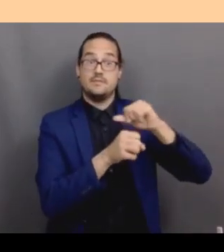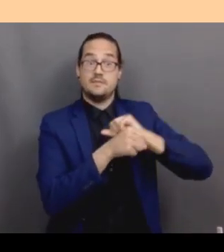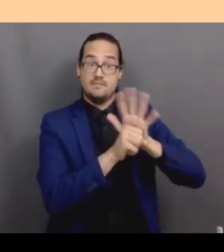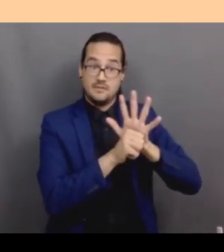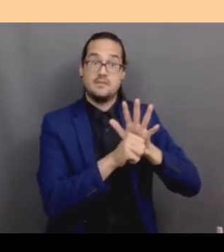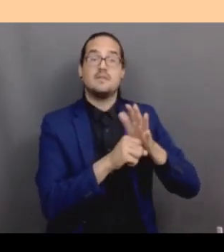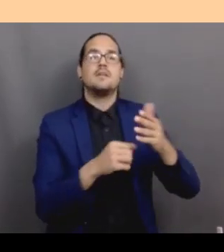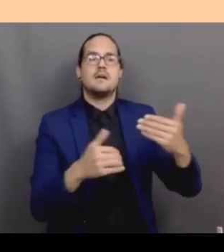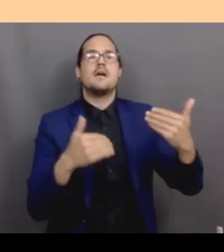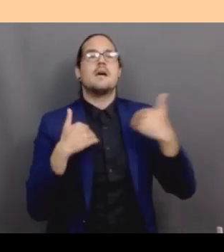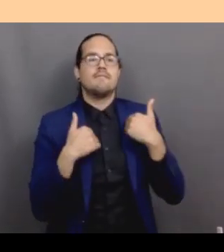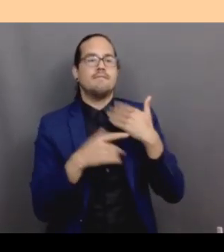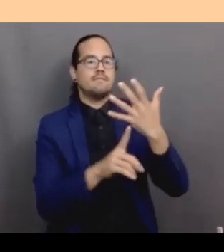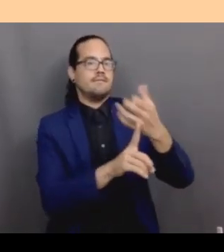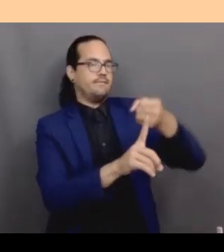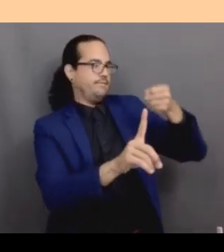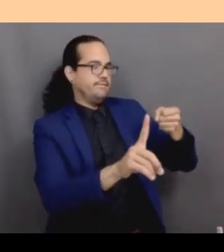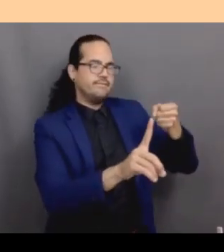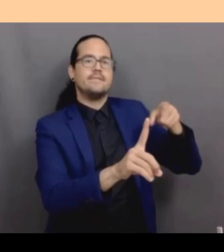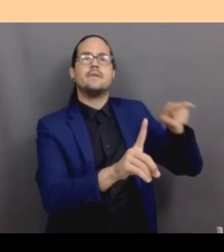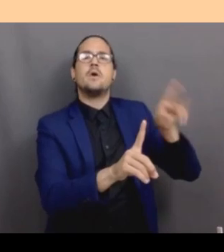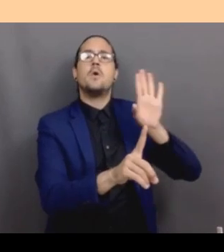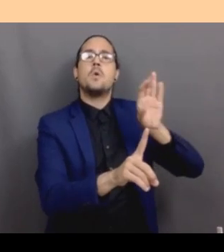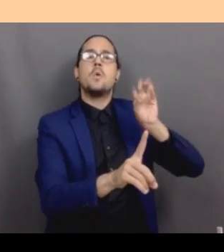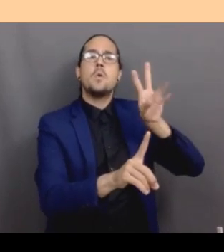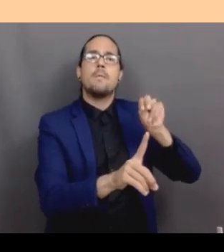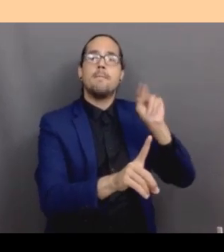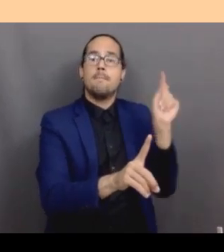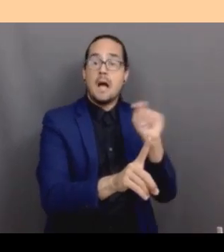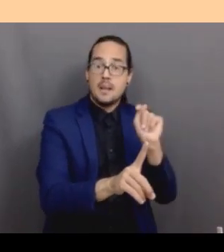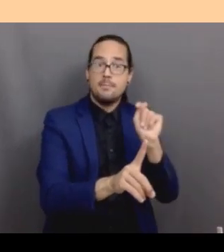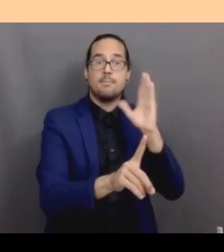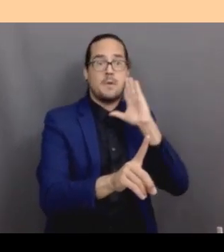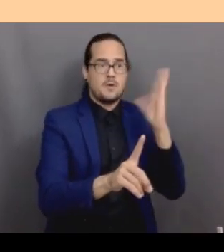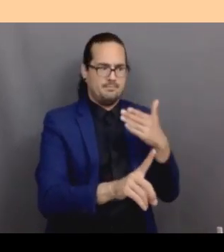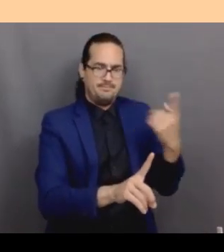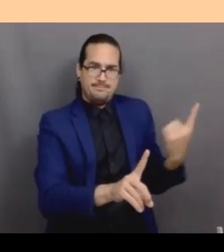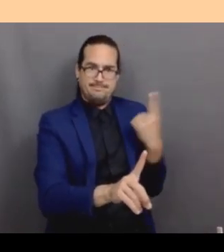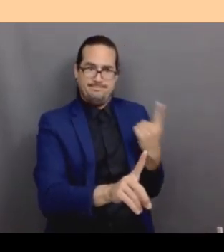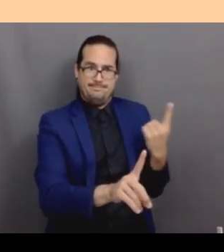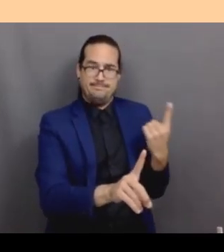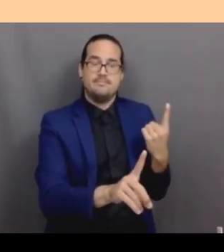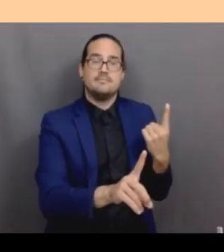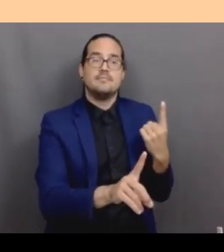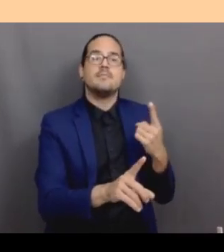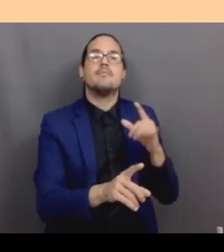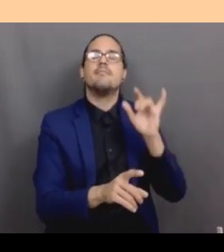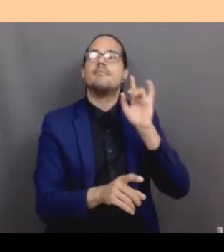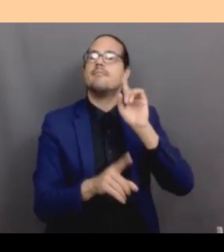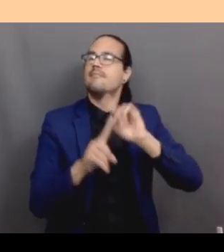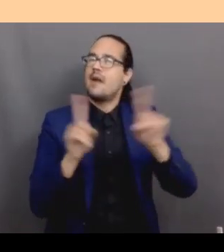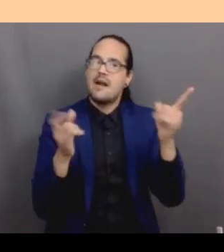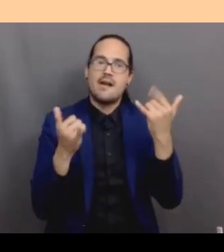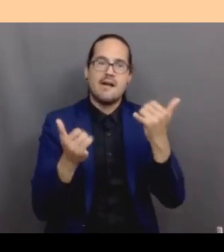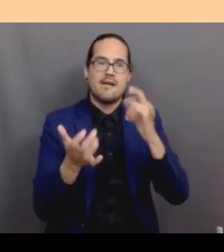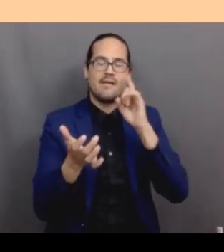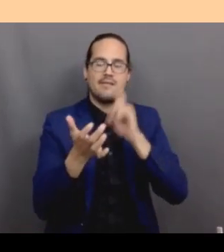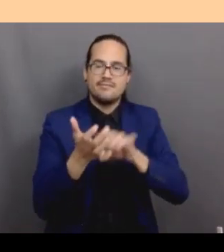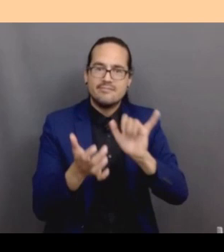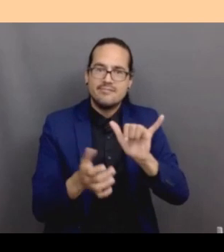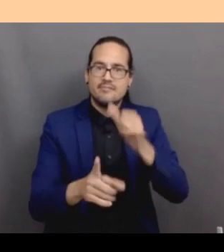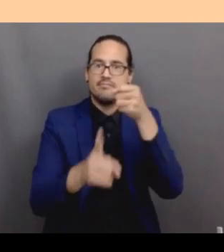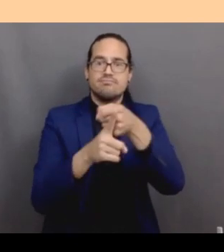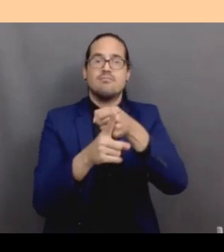quarantine. And now what we're seeing as it shifts into lower income communities due to crowded living conditions, that we are unable to provide